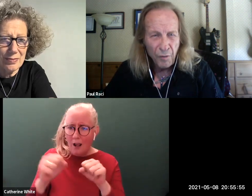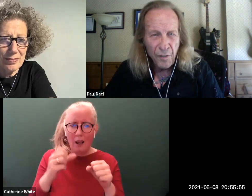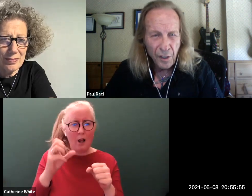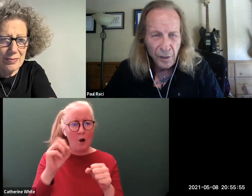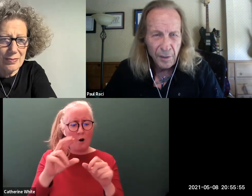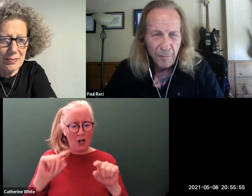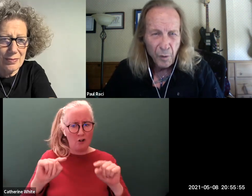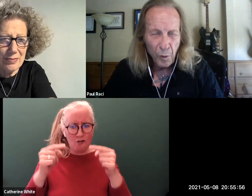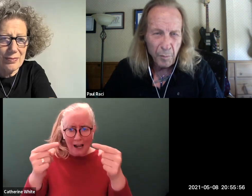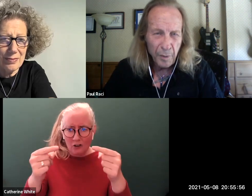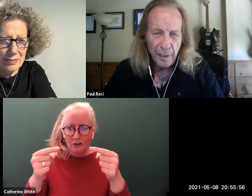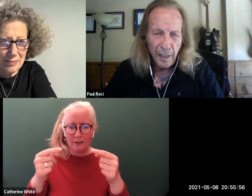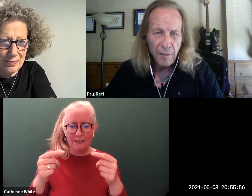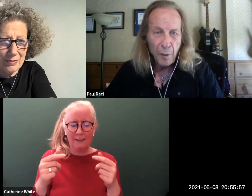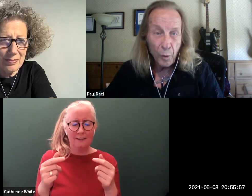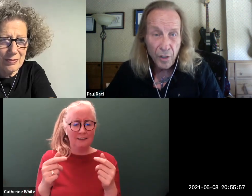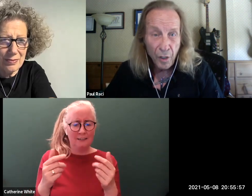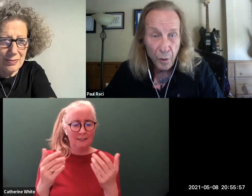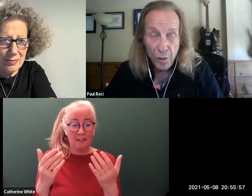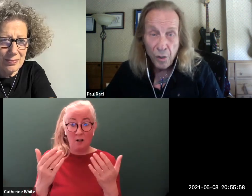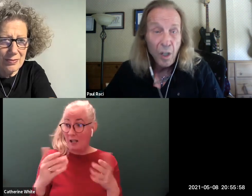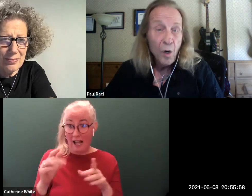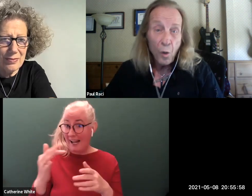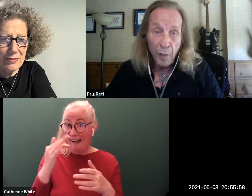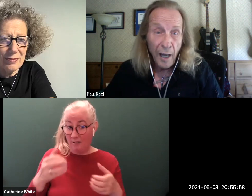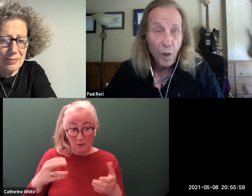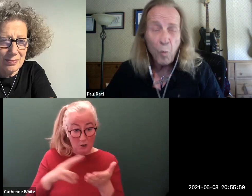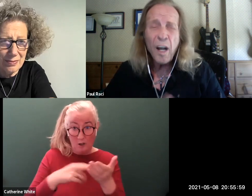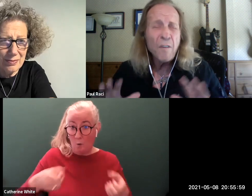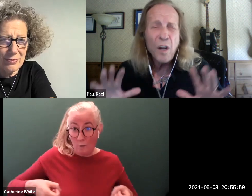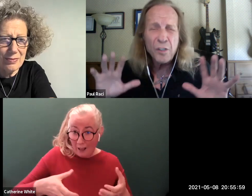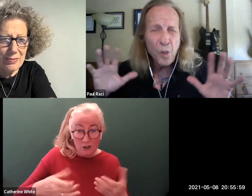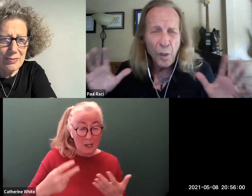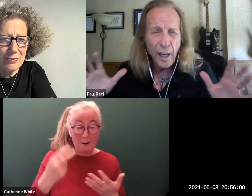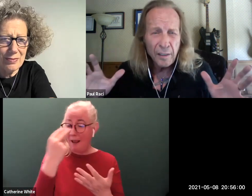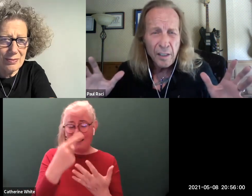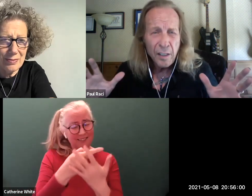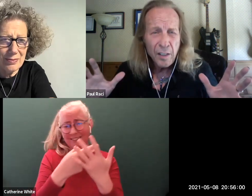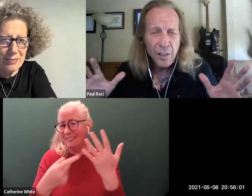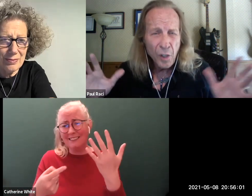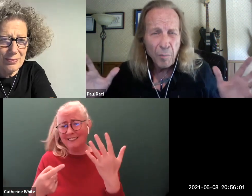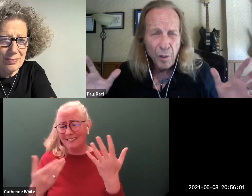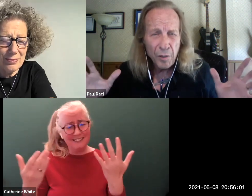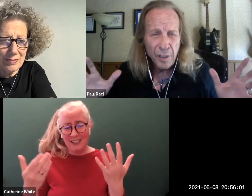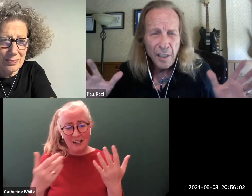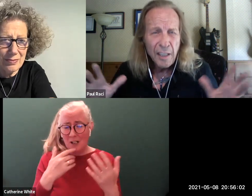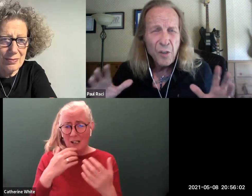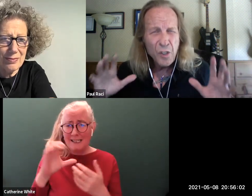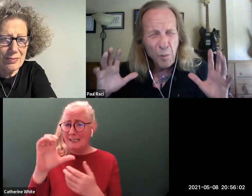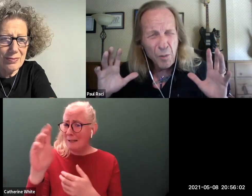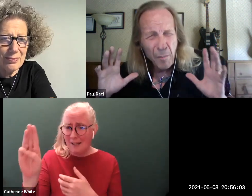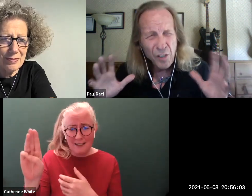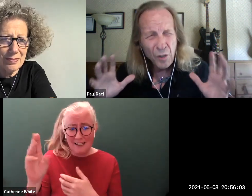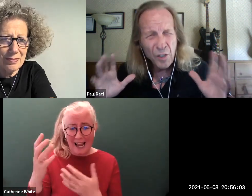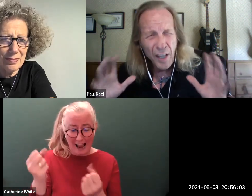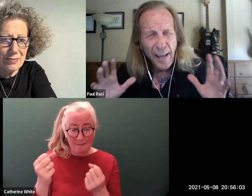going through physically, whether it be having to be a wheelchair user or blind or whatever else is going on, cerebral palsy, there's so